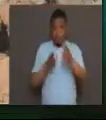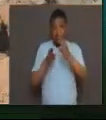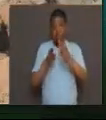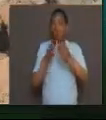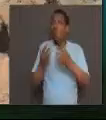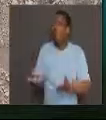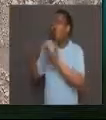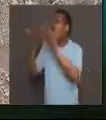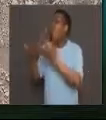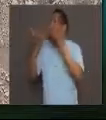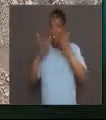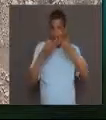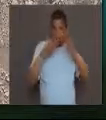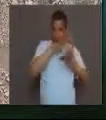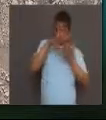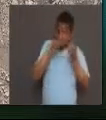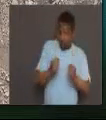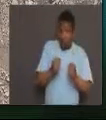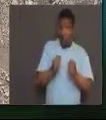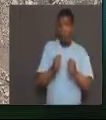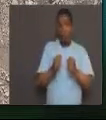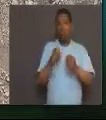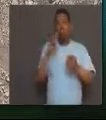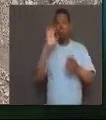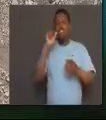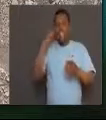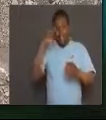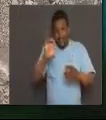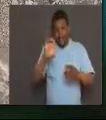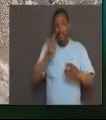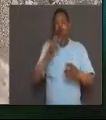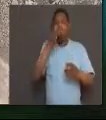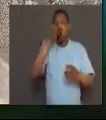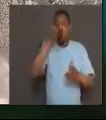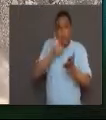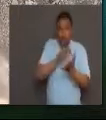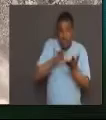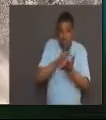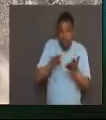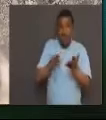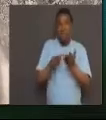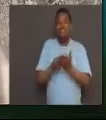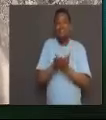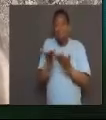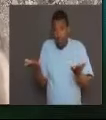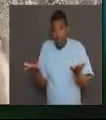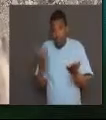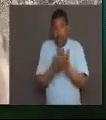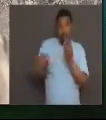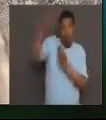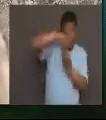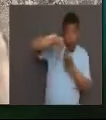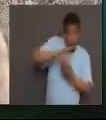pollution by putting toxic and poisonous substances into the